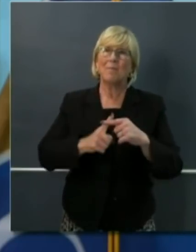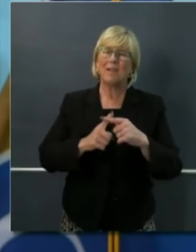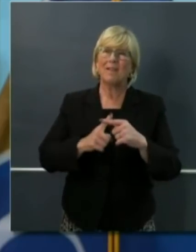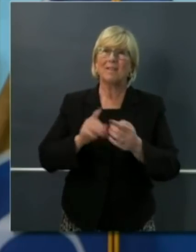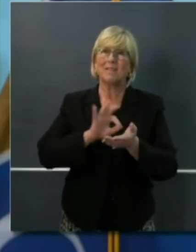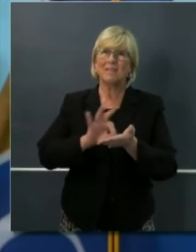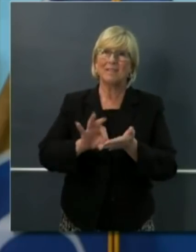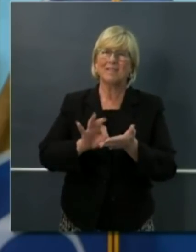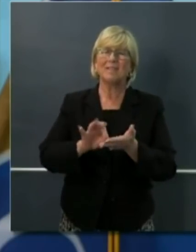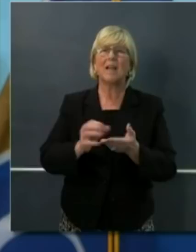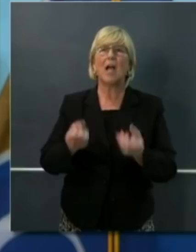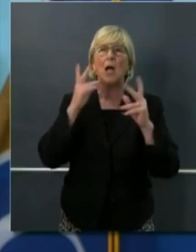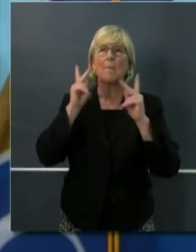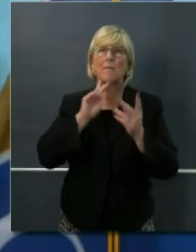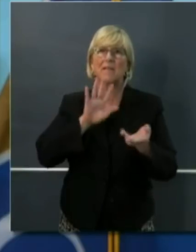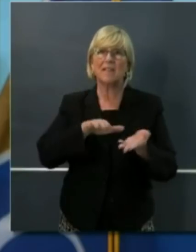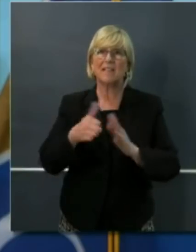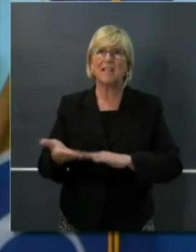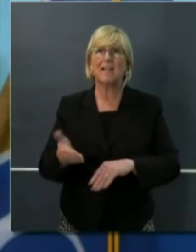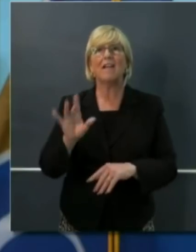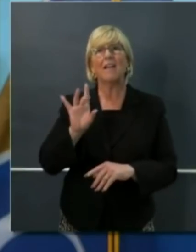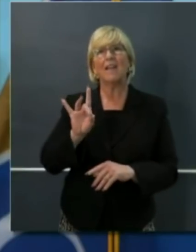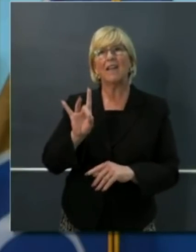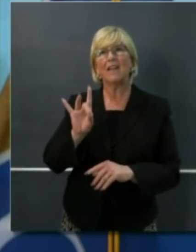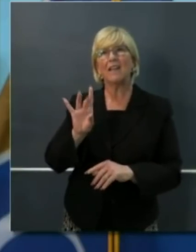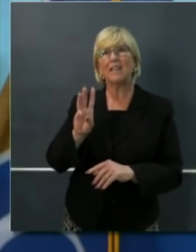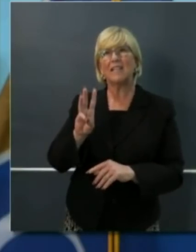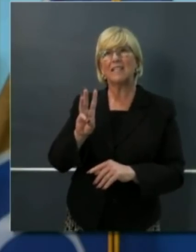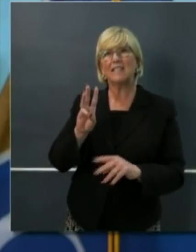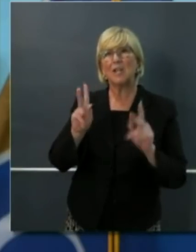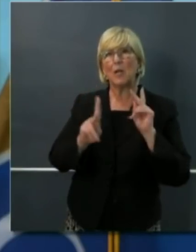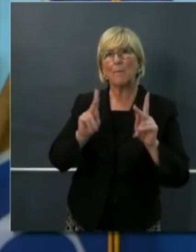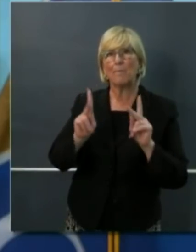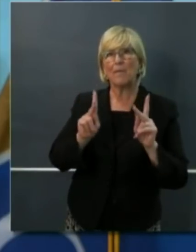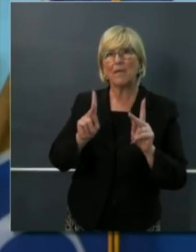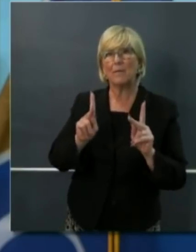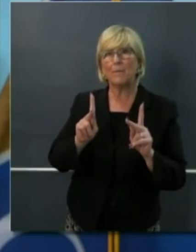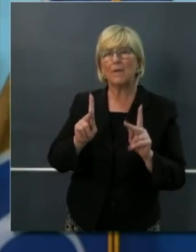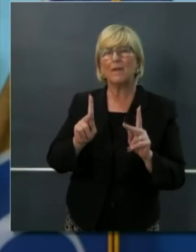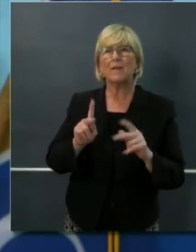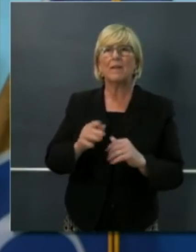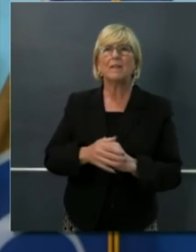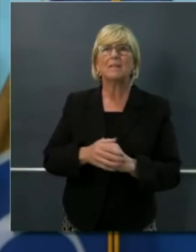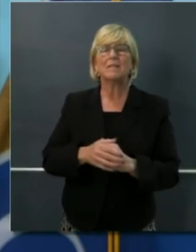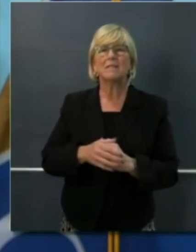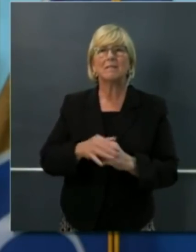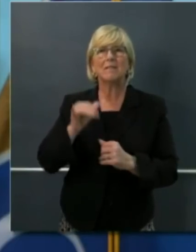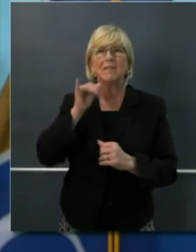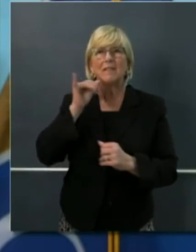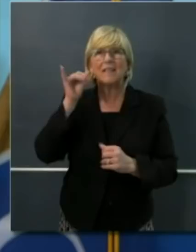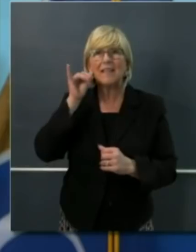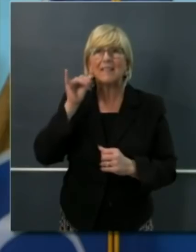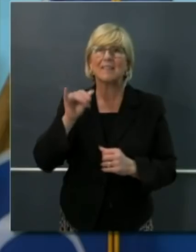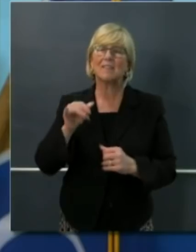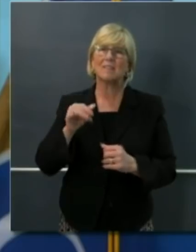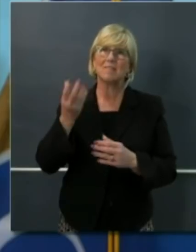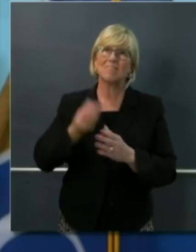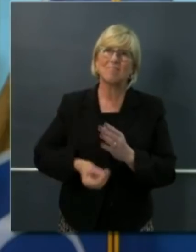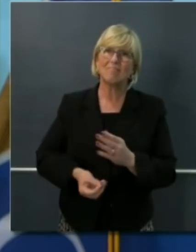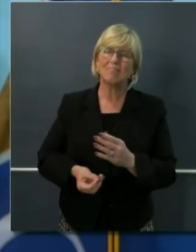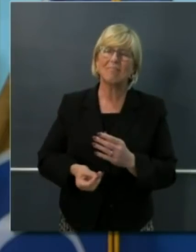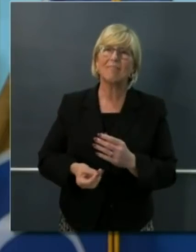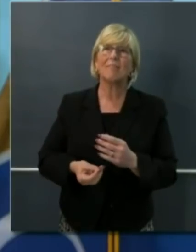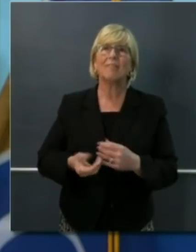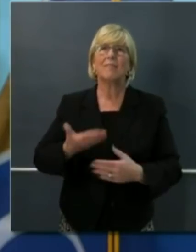lost, 86 lives lost again yesterday. Not numbers. I'll remind you, stories,